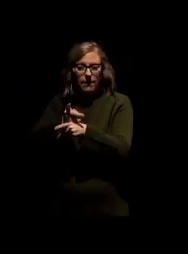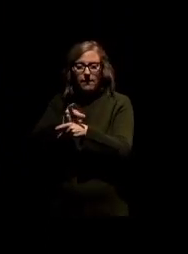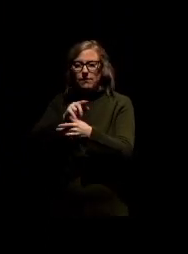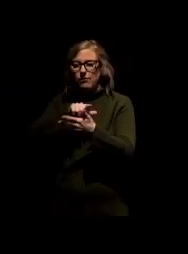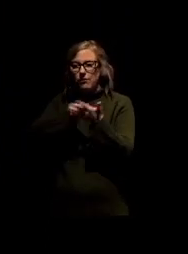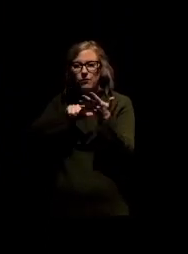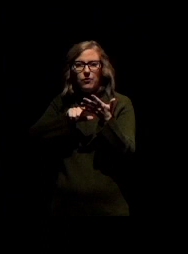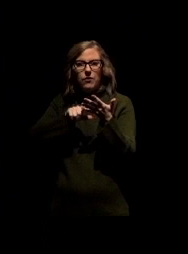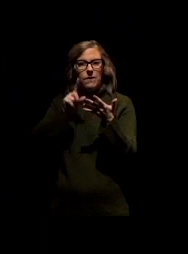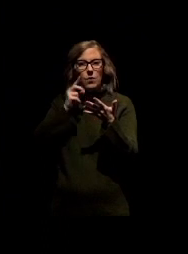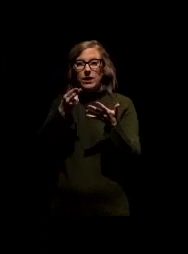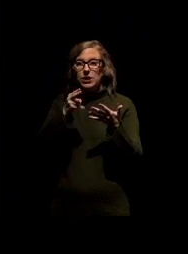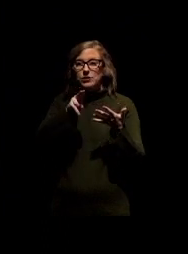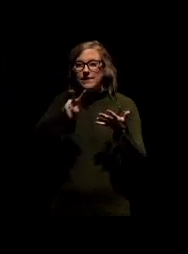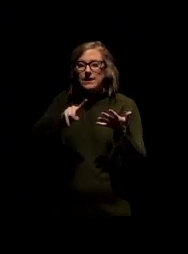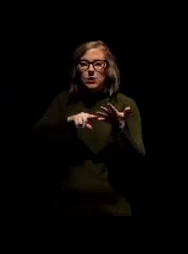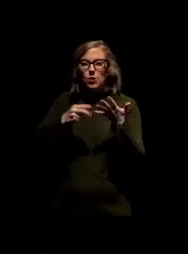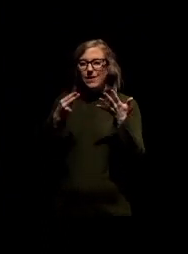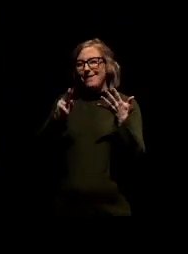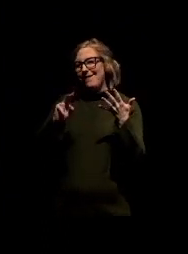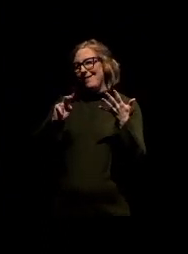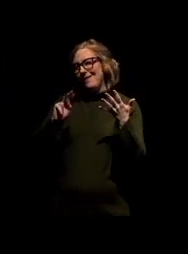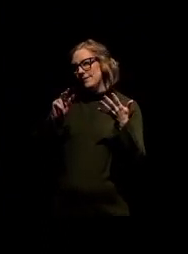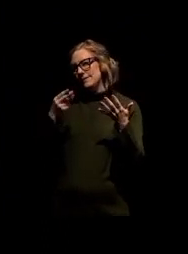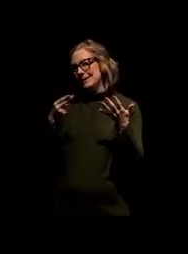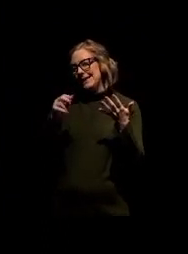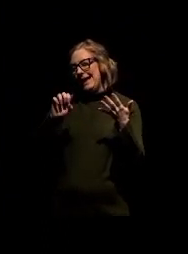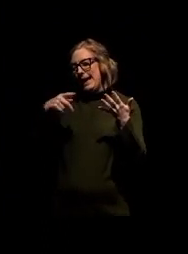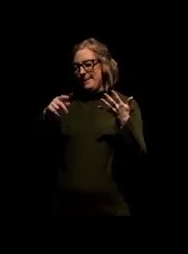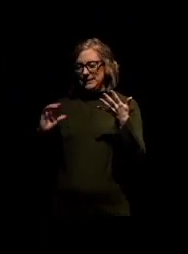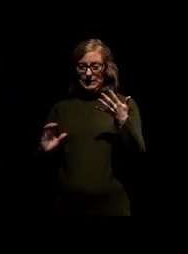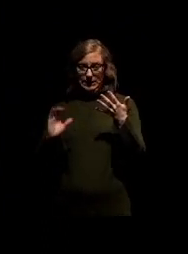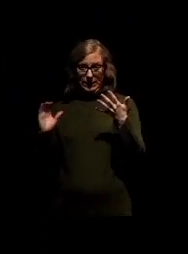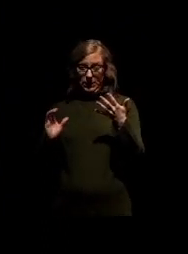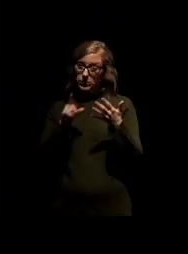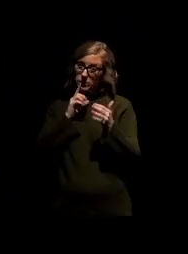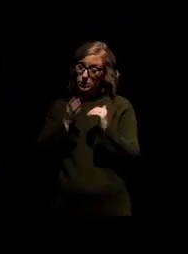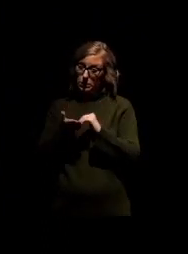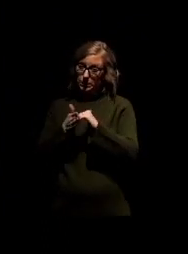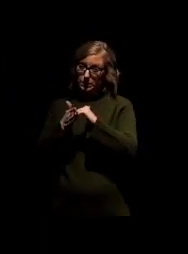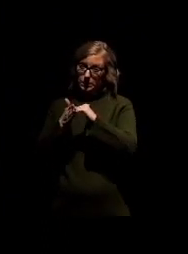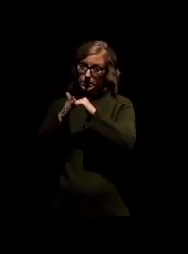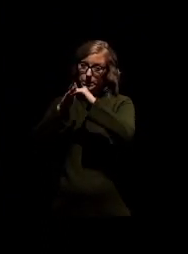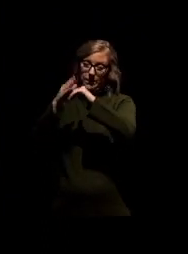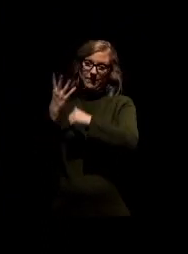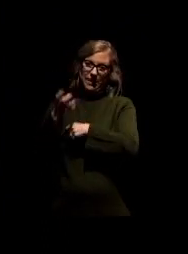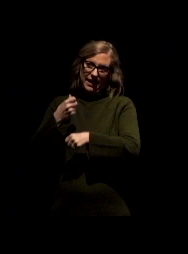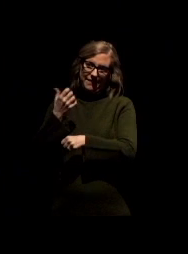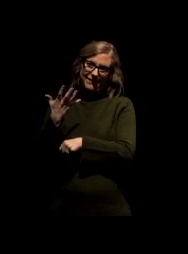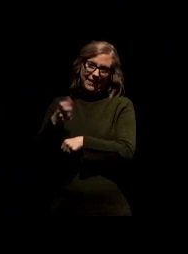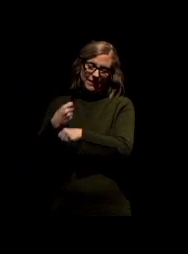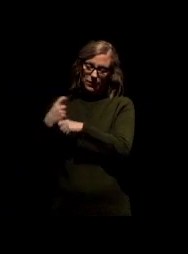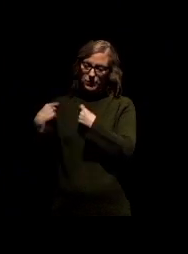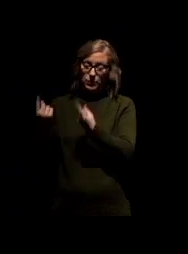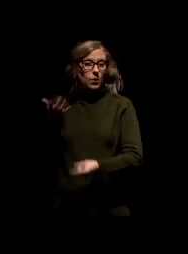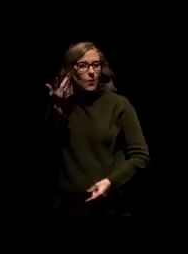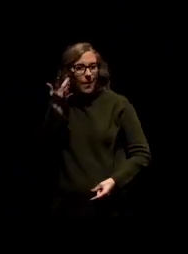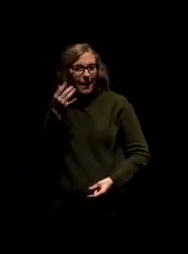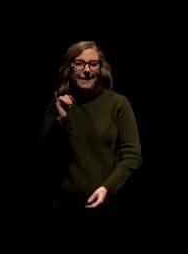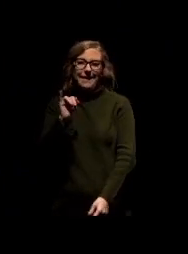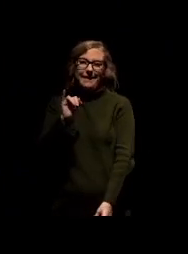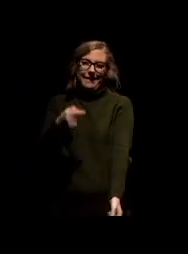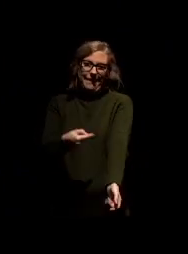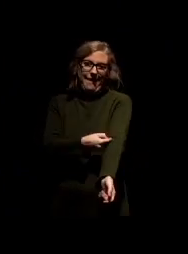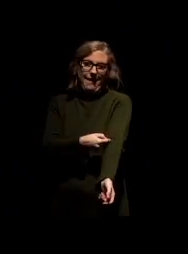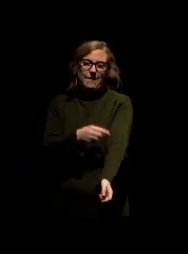or for HIV or hepatitis C, which is also a significant increase in over the last 5 years due to IV drug use.